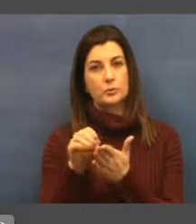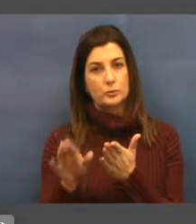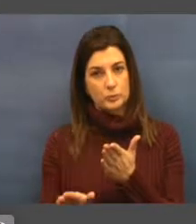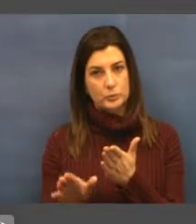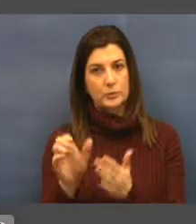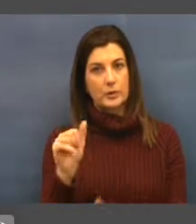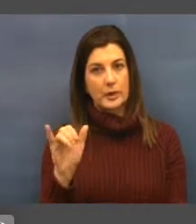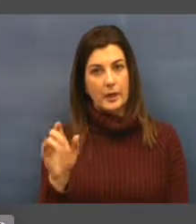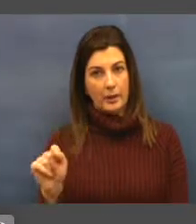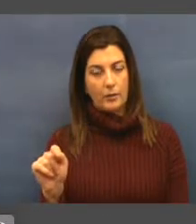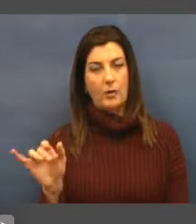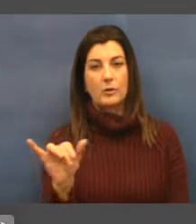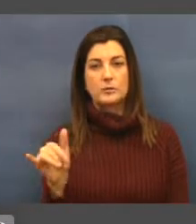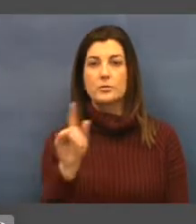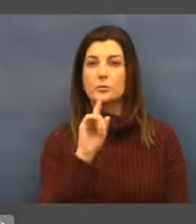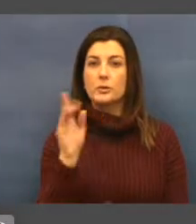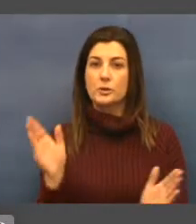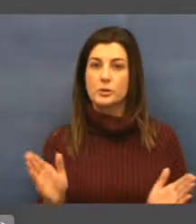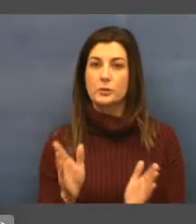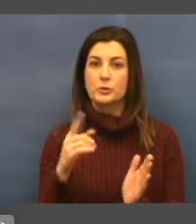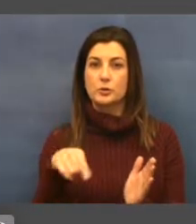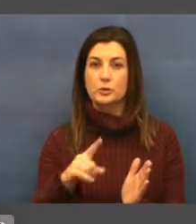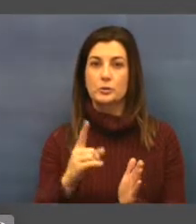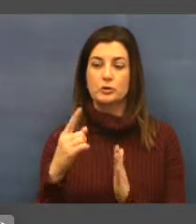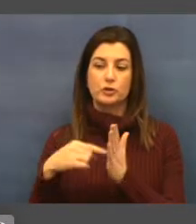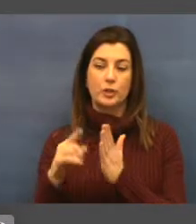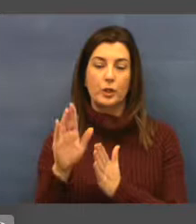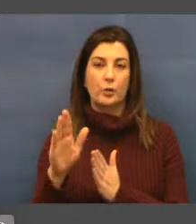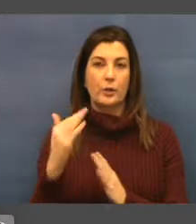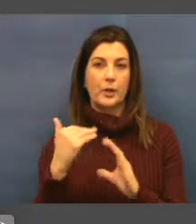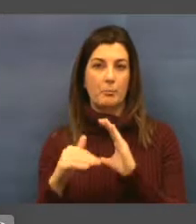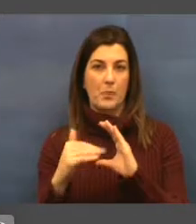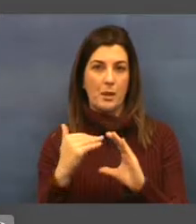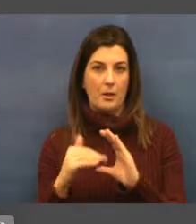I also really encourage you to check your email,